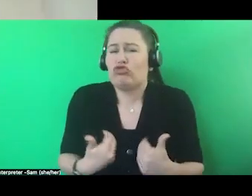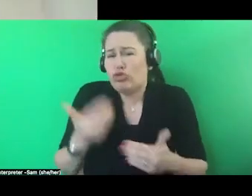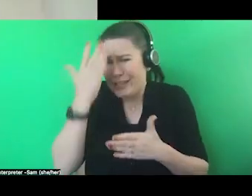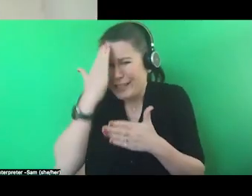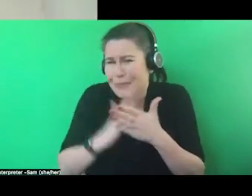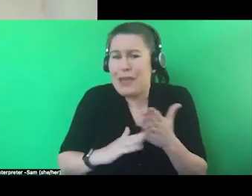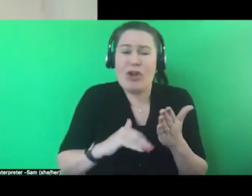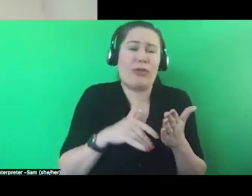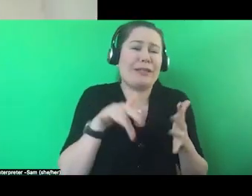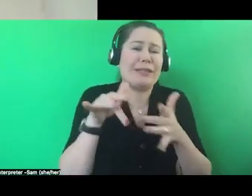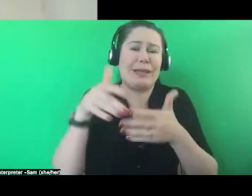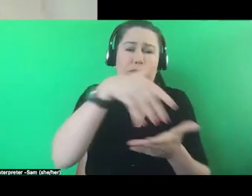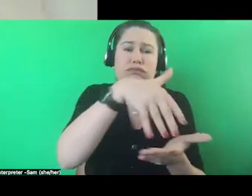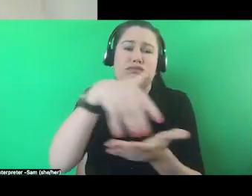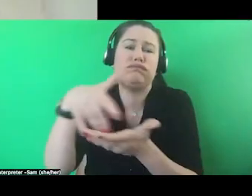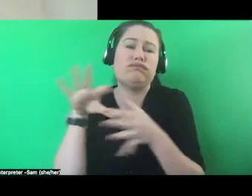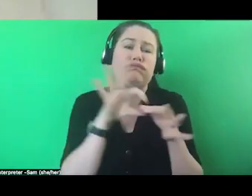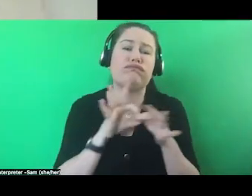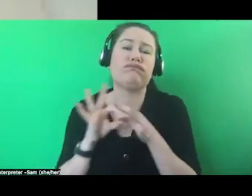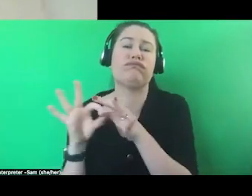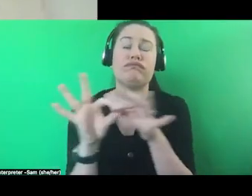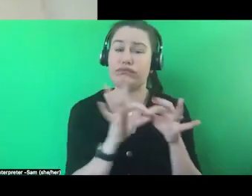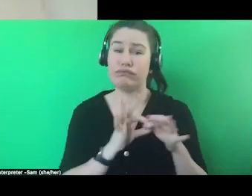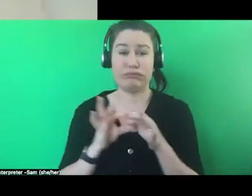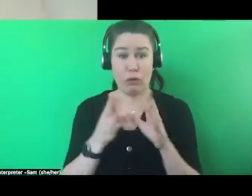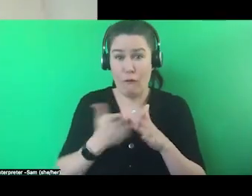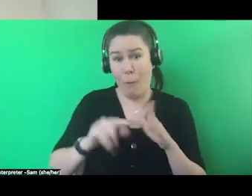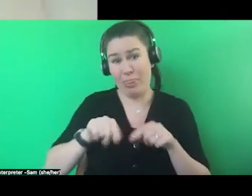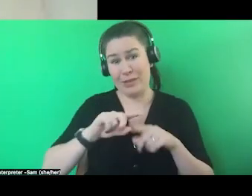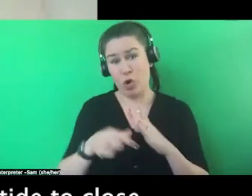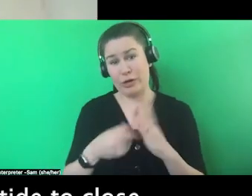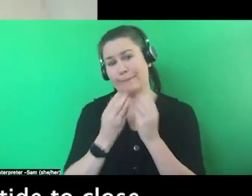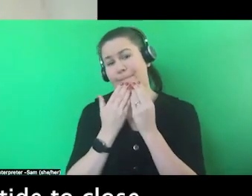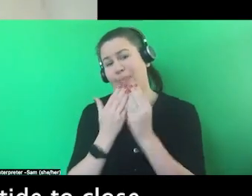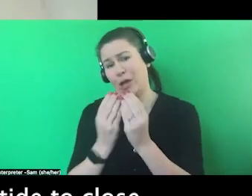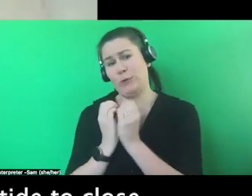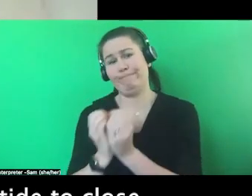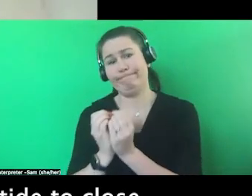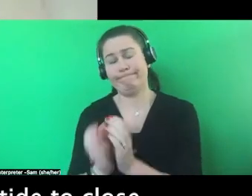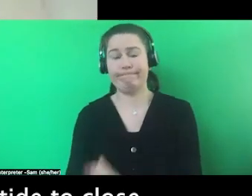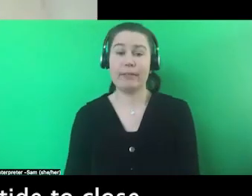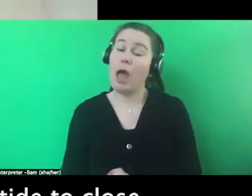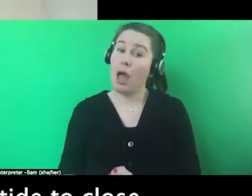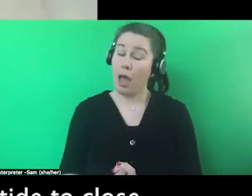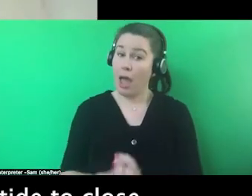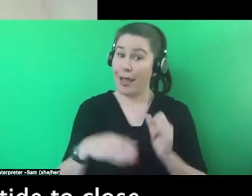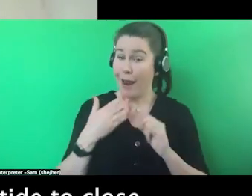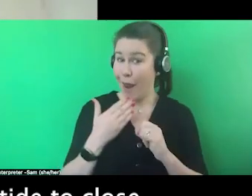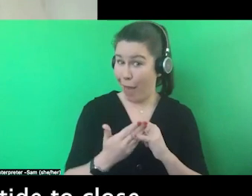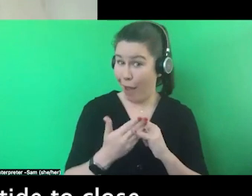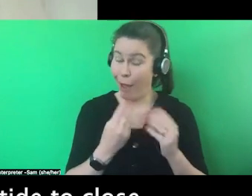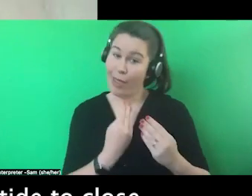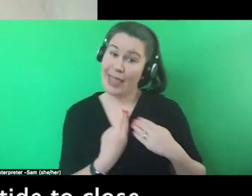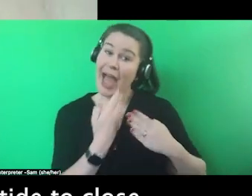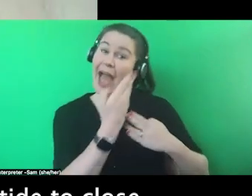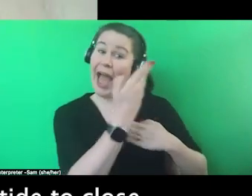experiences and connections that have come through this. Thank you. And then finally, I'm handing back over